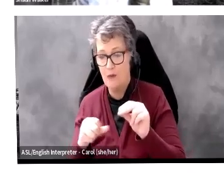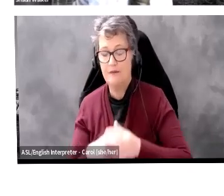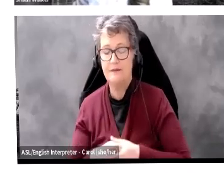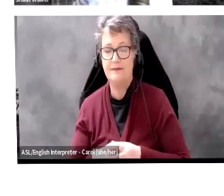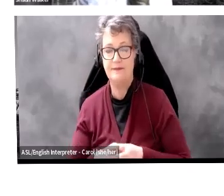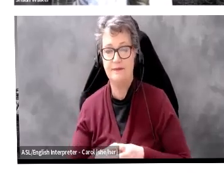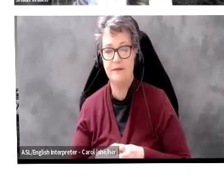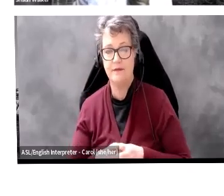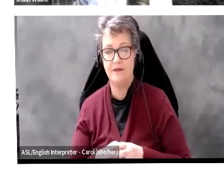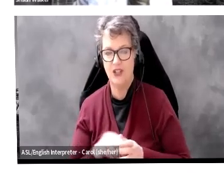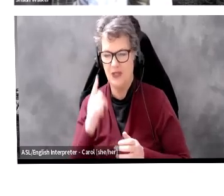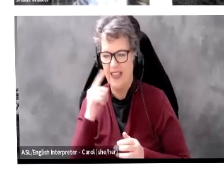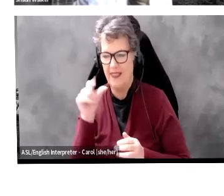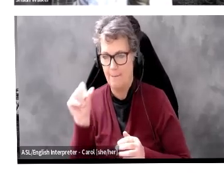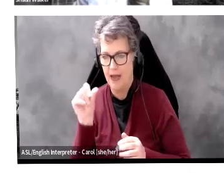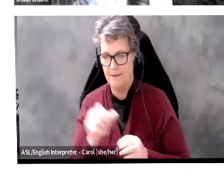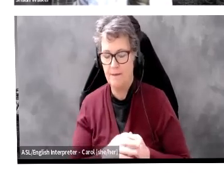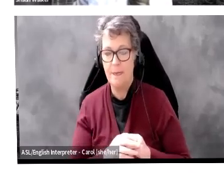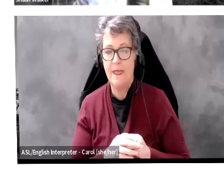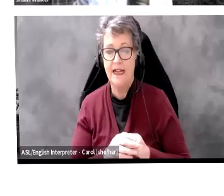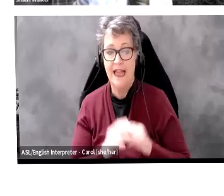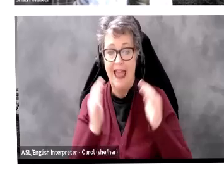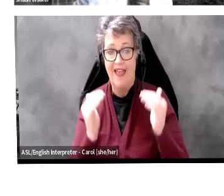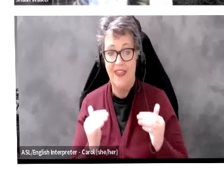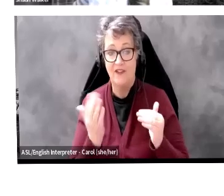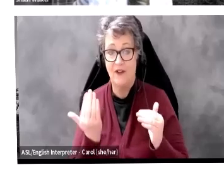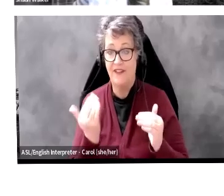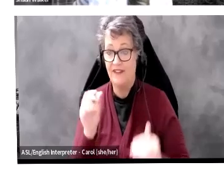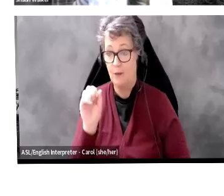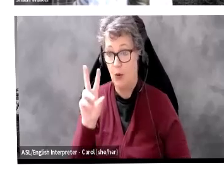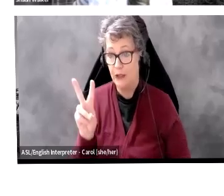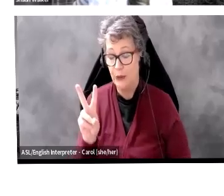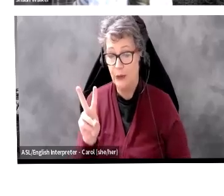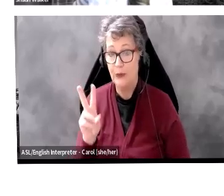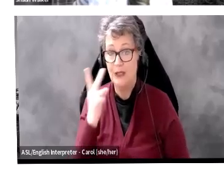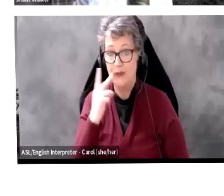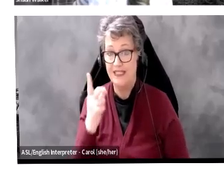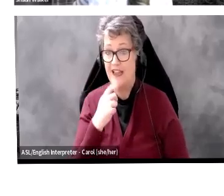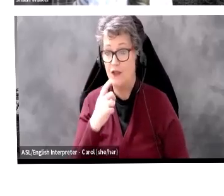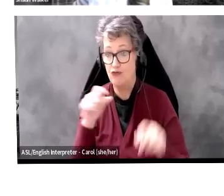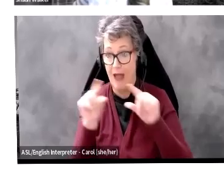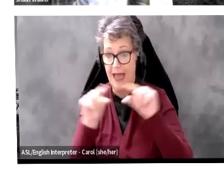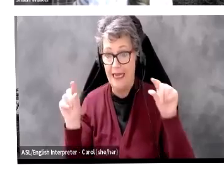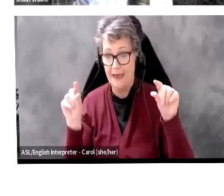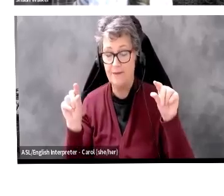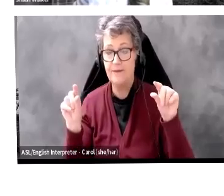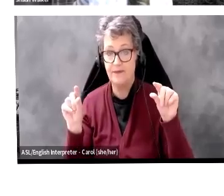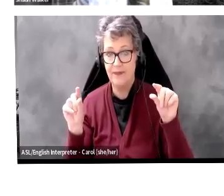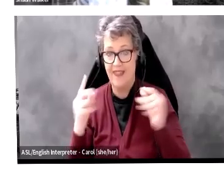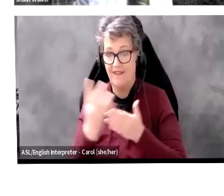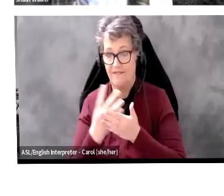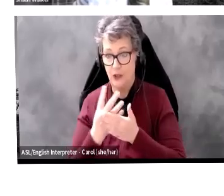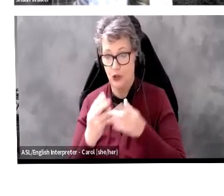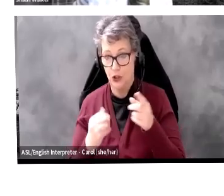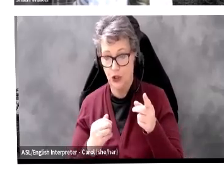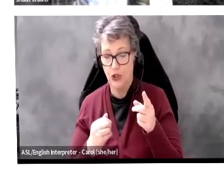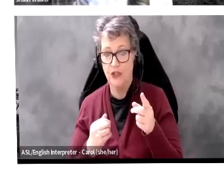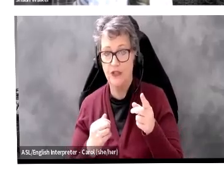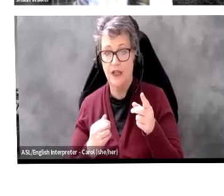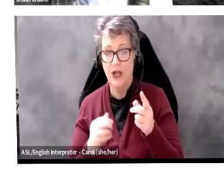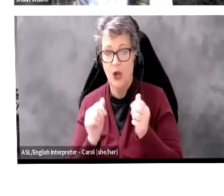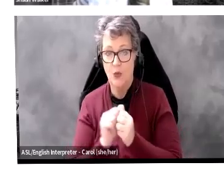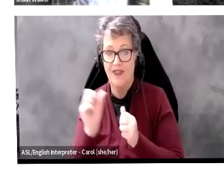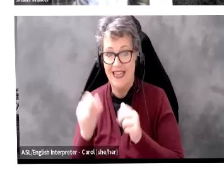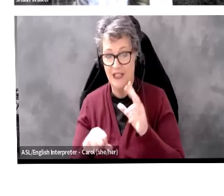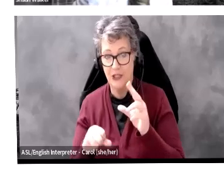there. And then for 15.2, you'll see again the filter here along with